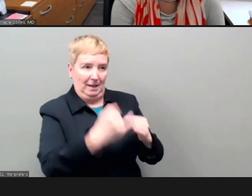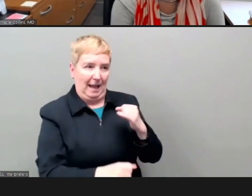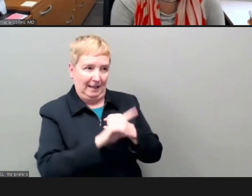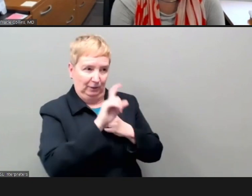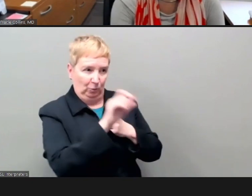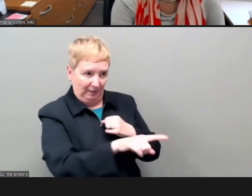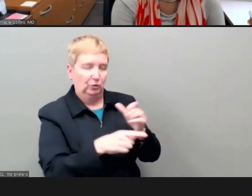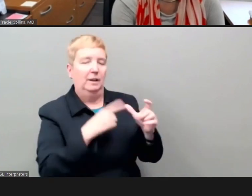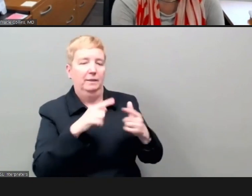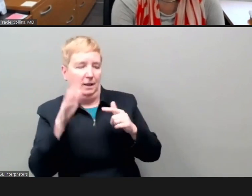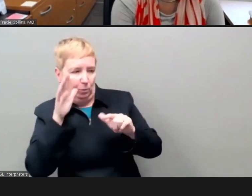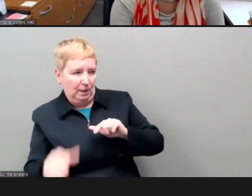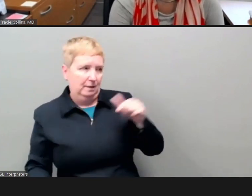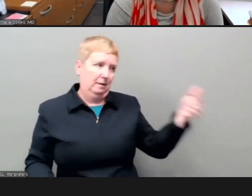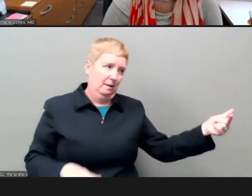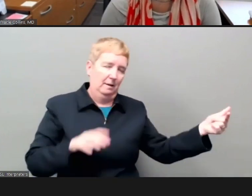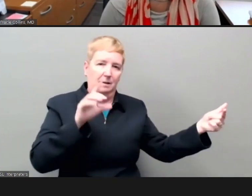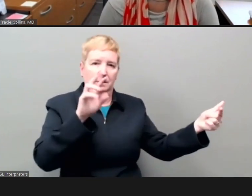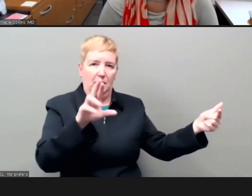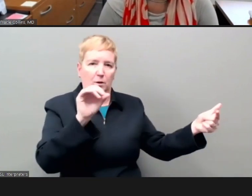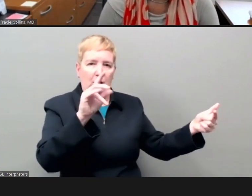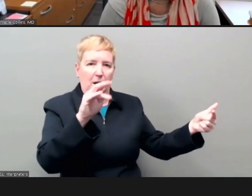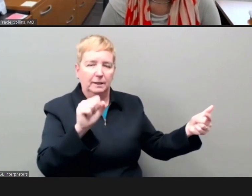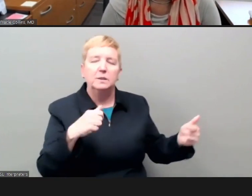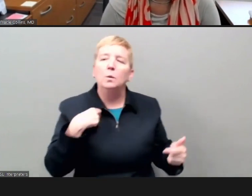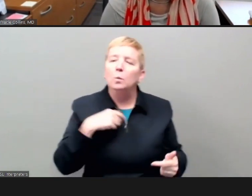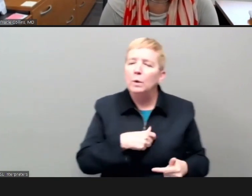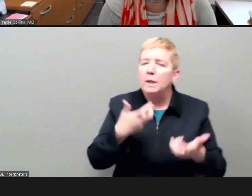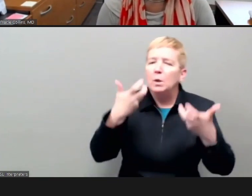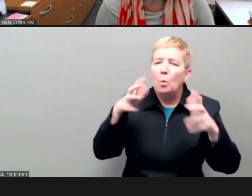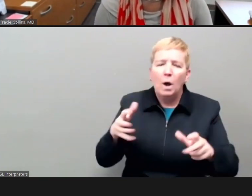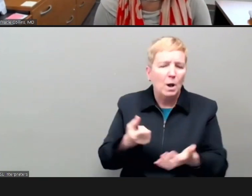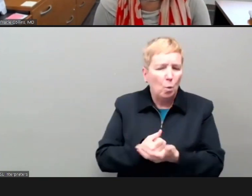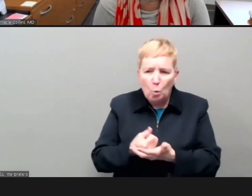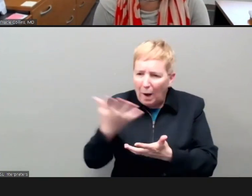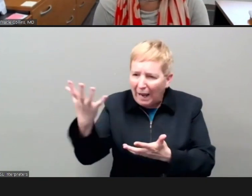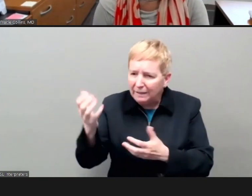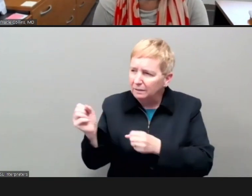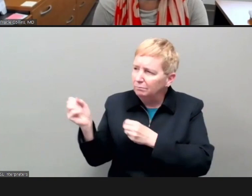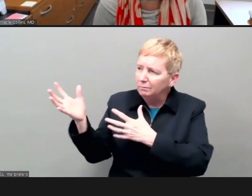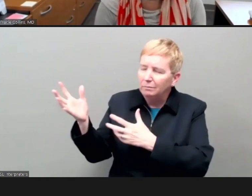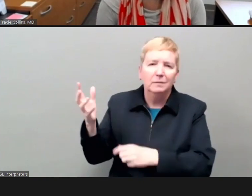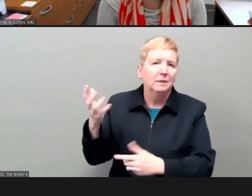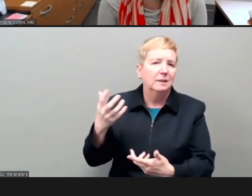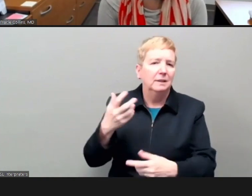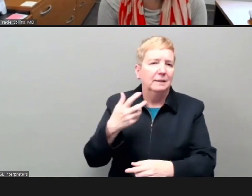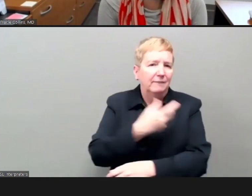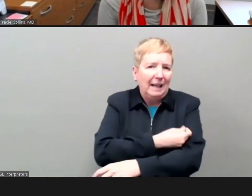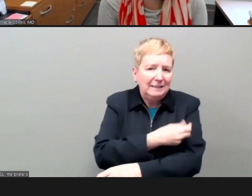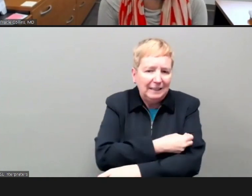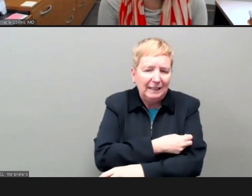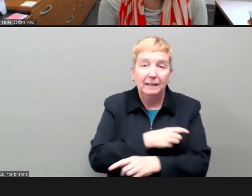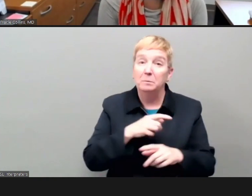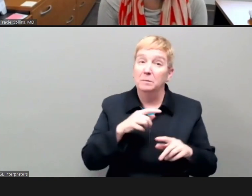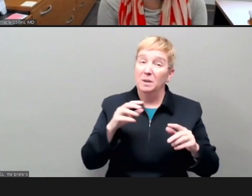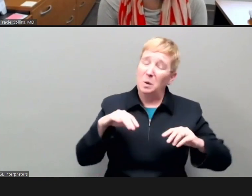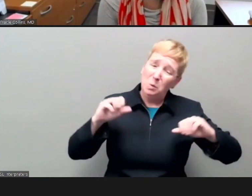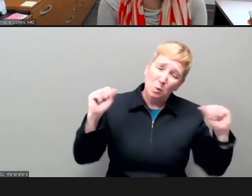to Dr. Collins. Look, we don't want to waste a single vaccine. The extreme cold storage, the appointment